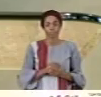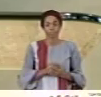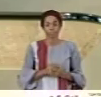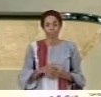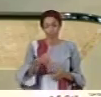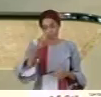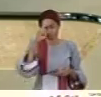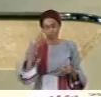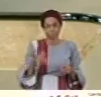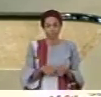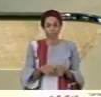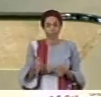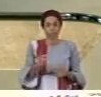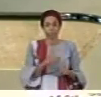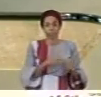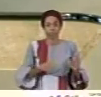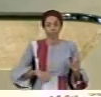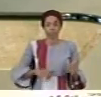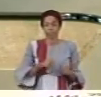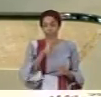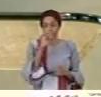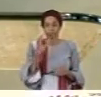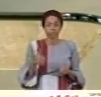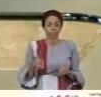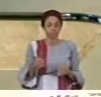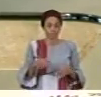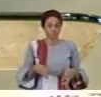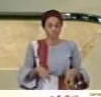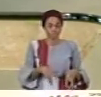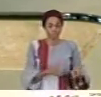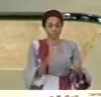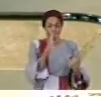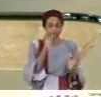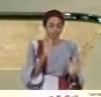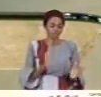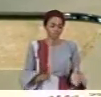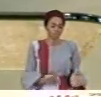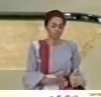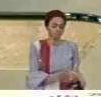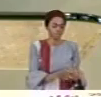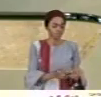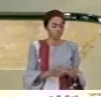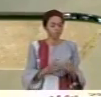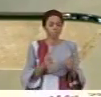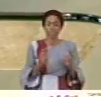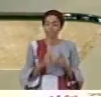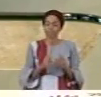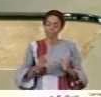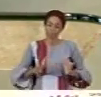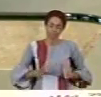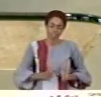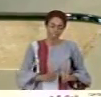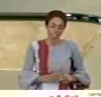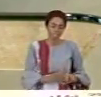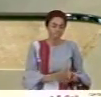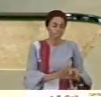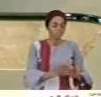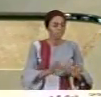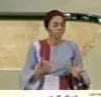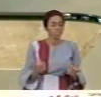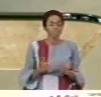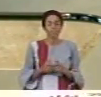Brethren, the road is very narrow, is very narrow, is